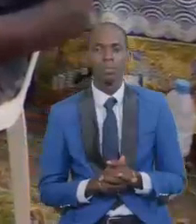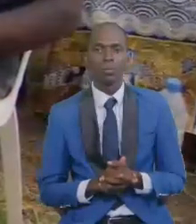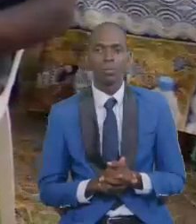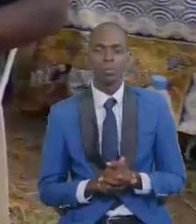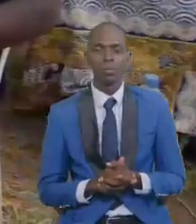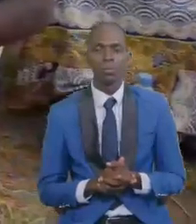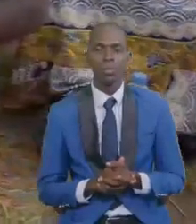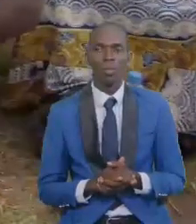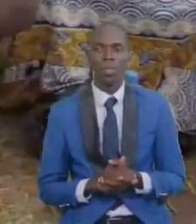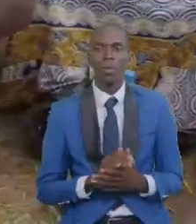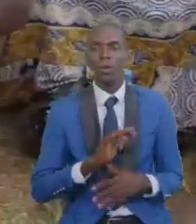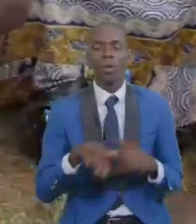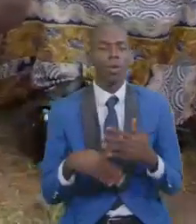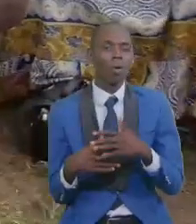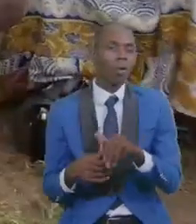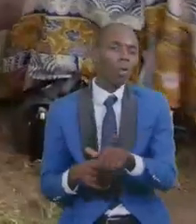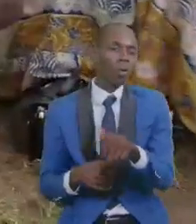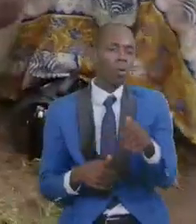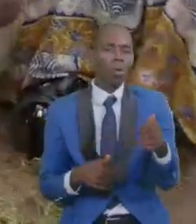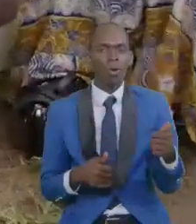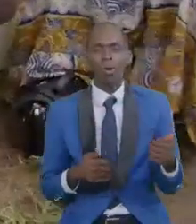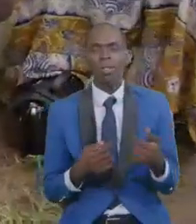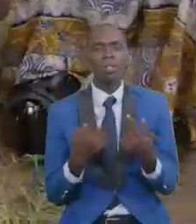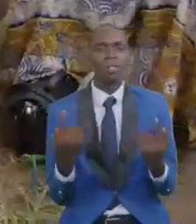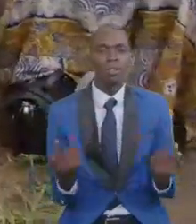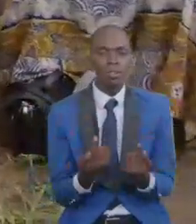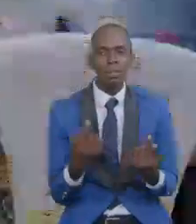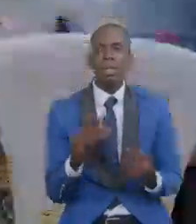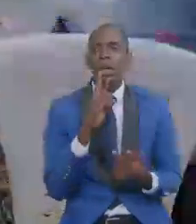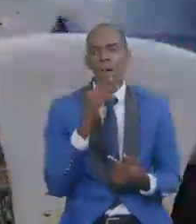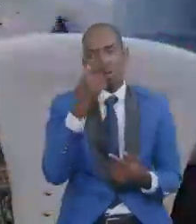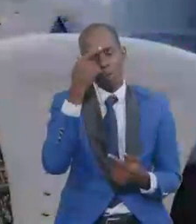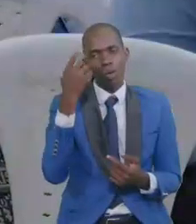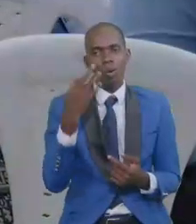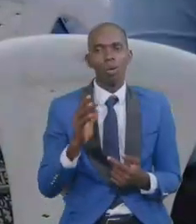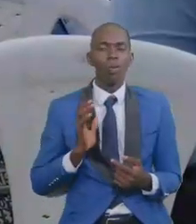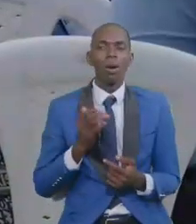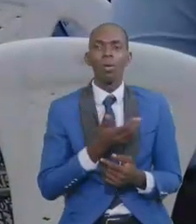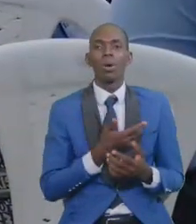All the other sins are because of our desires.